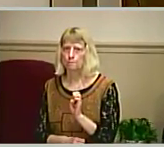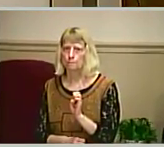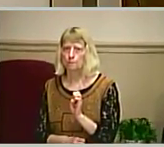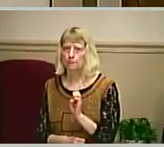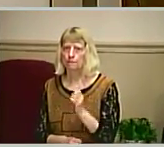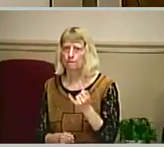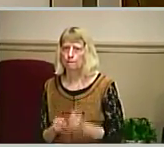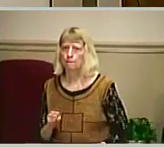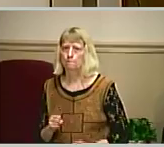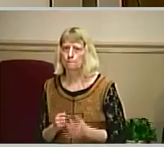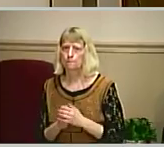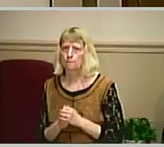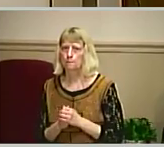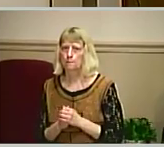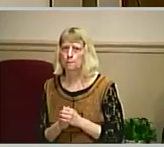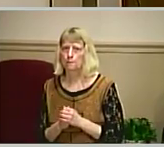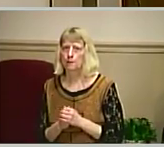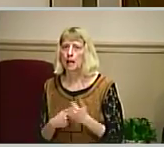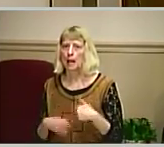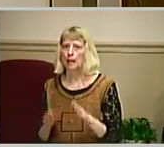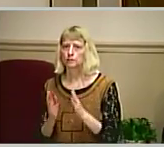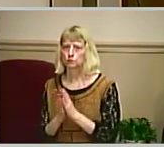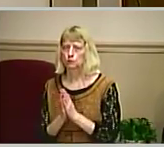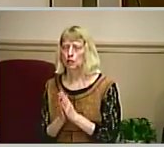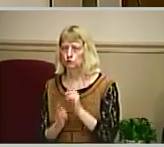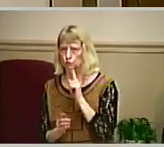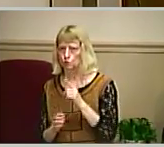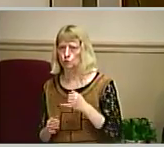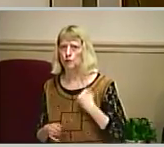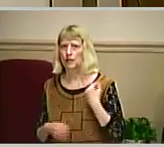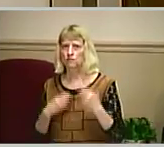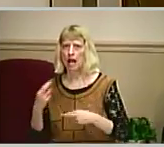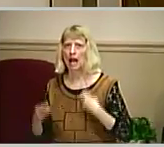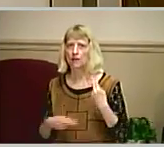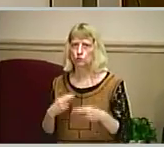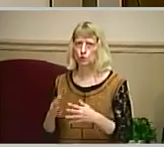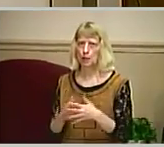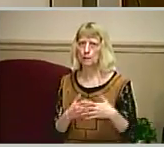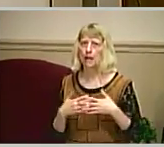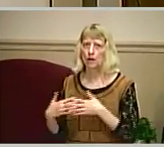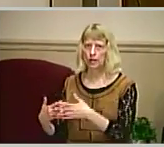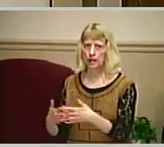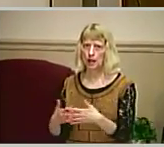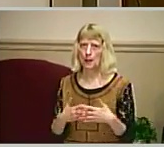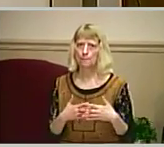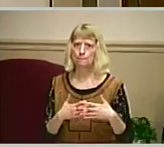And then finally, let's pray for true revival in America.